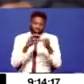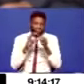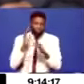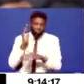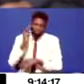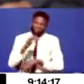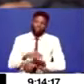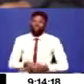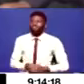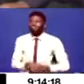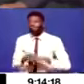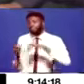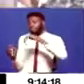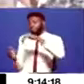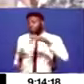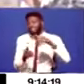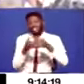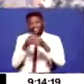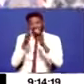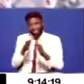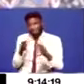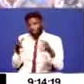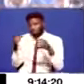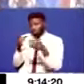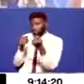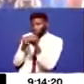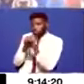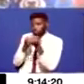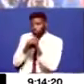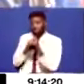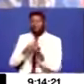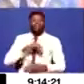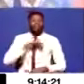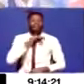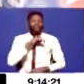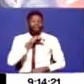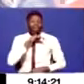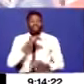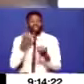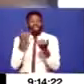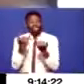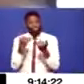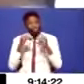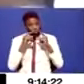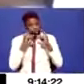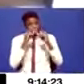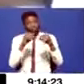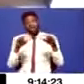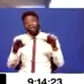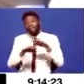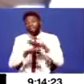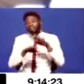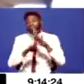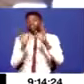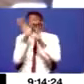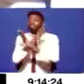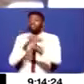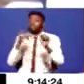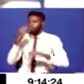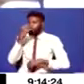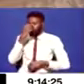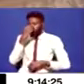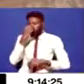a section of leaders allied to former Prime Minister Raila Odinga now say Deputy President William Ruto has nothing new to